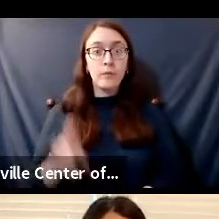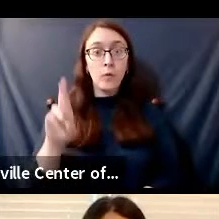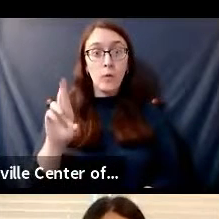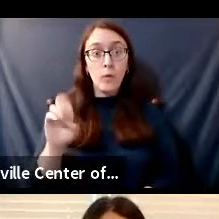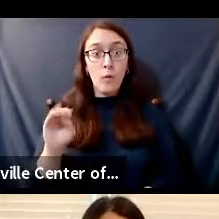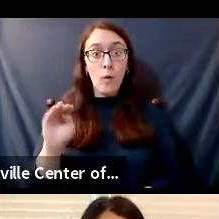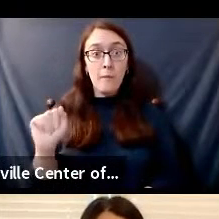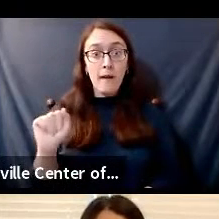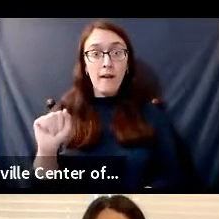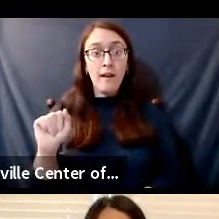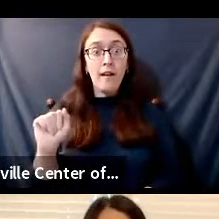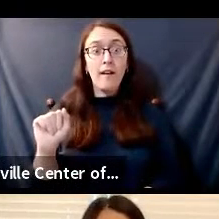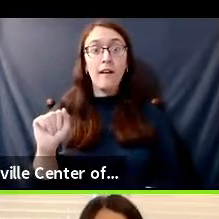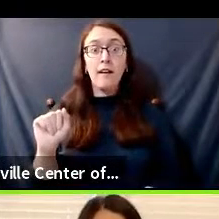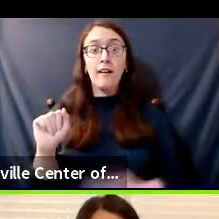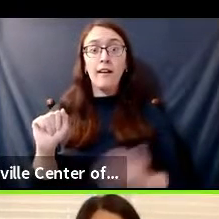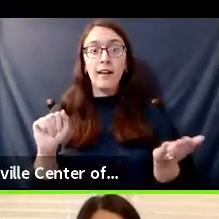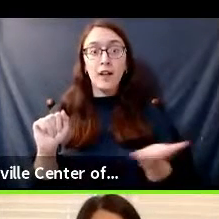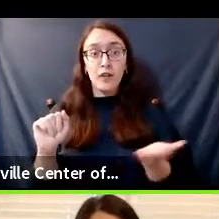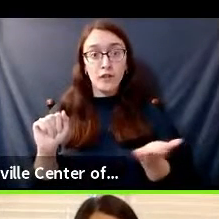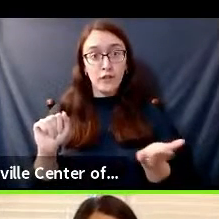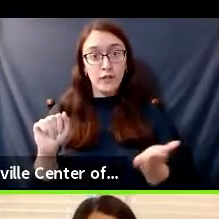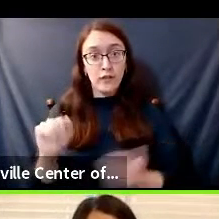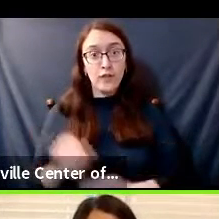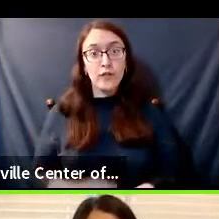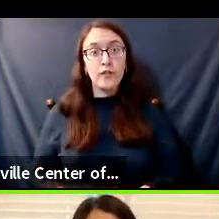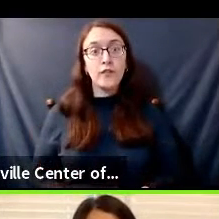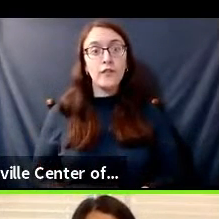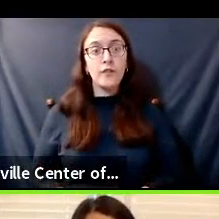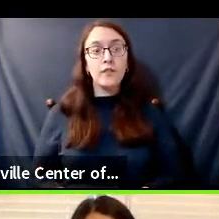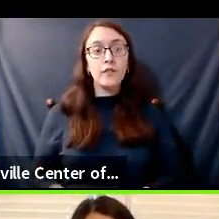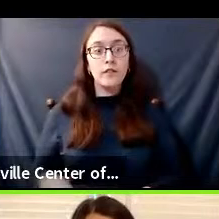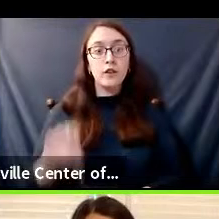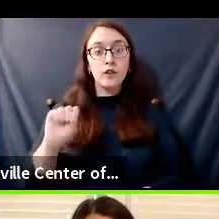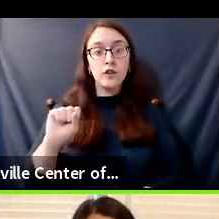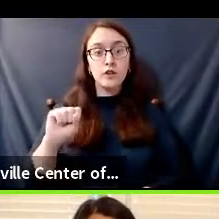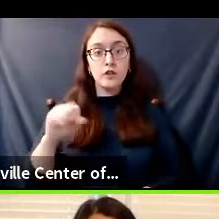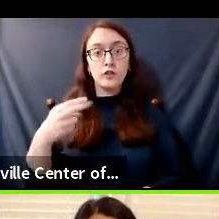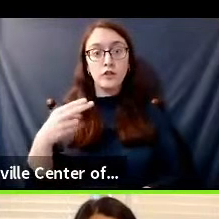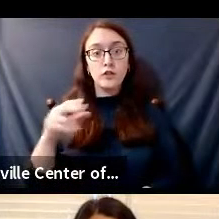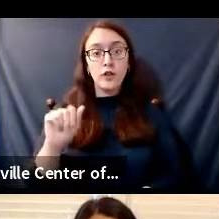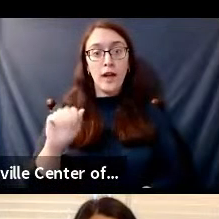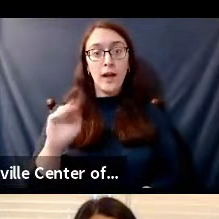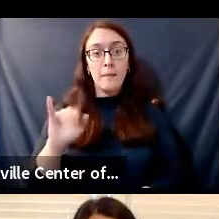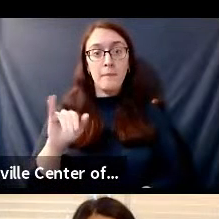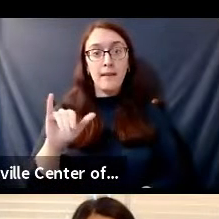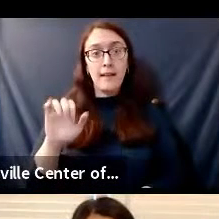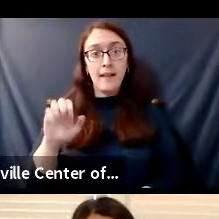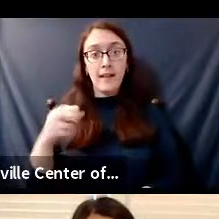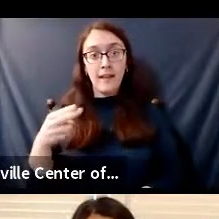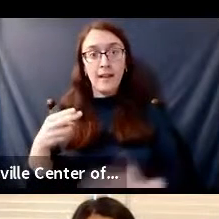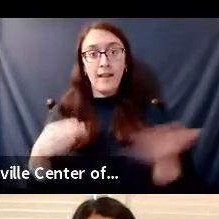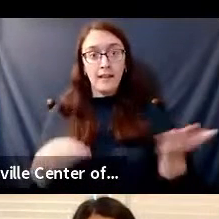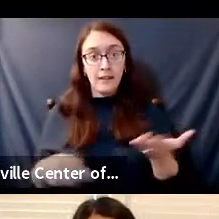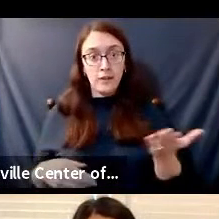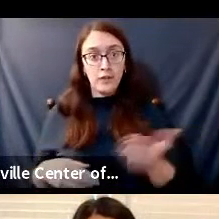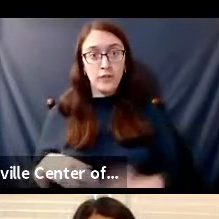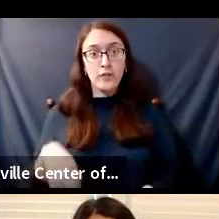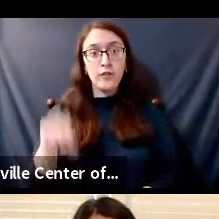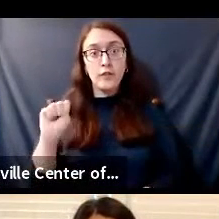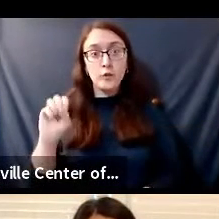Roma, Here. Dr. Shamia, Here. Dr.